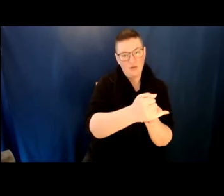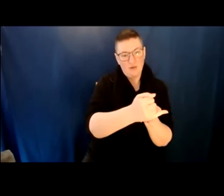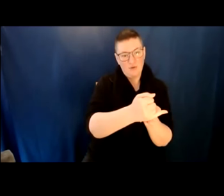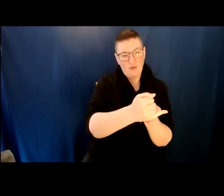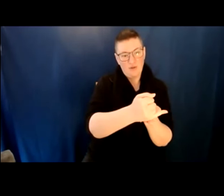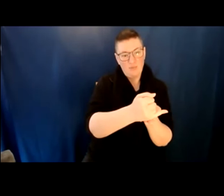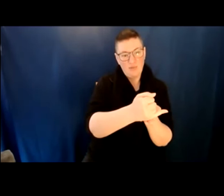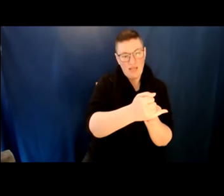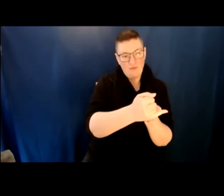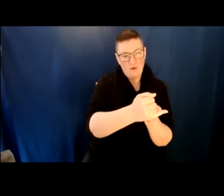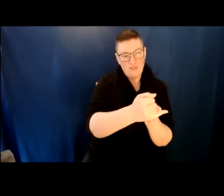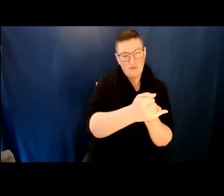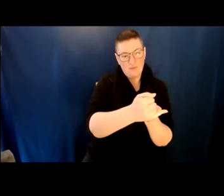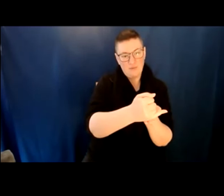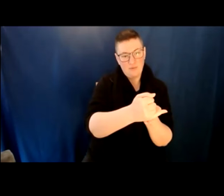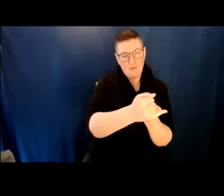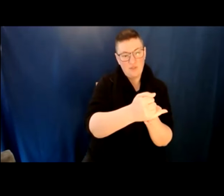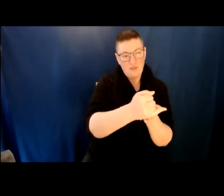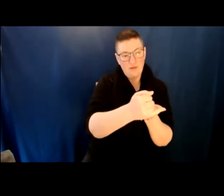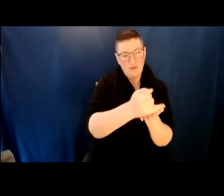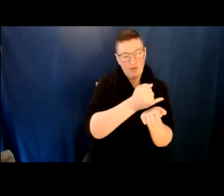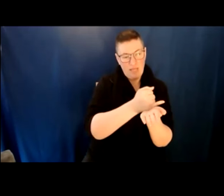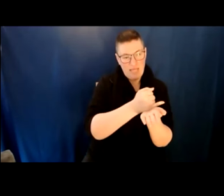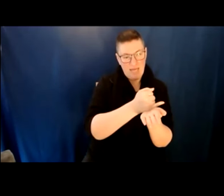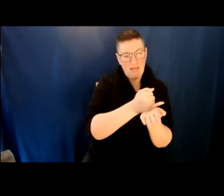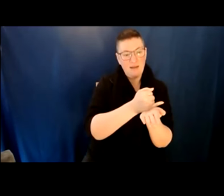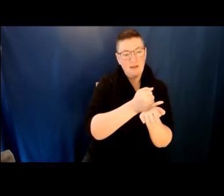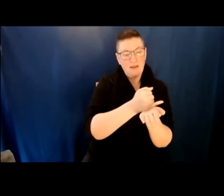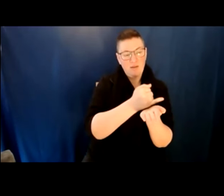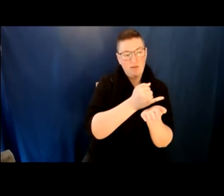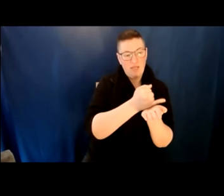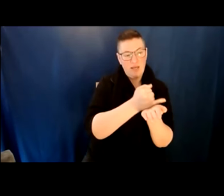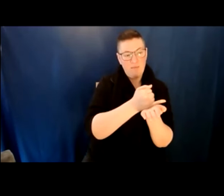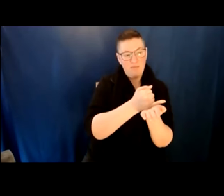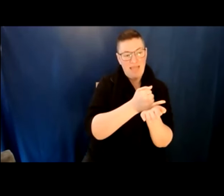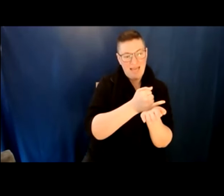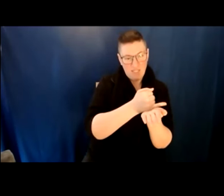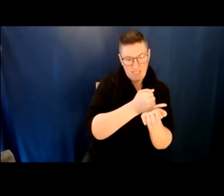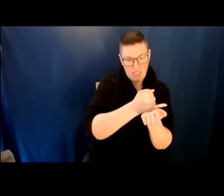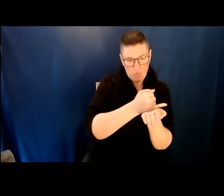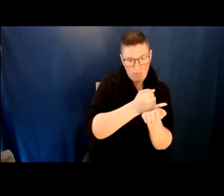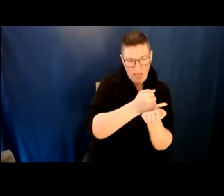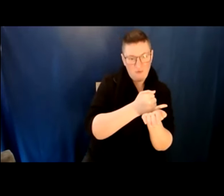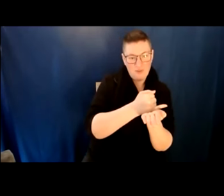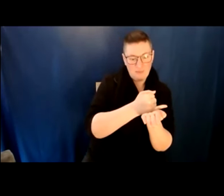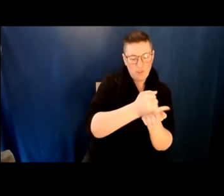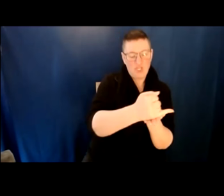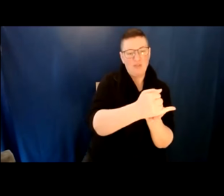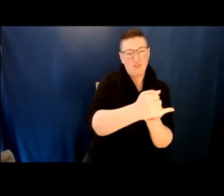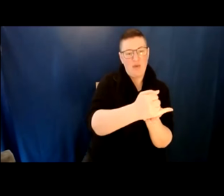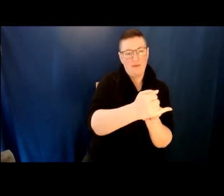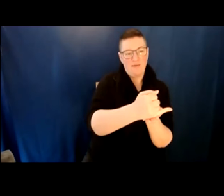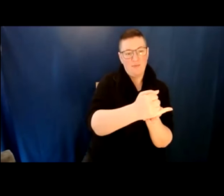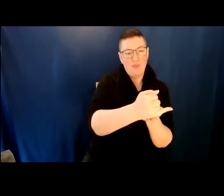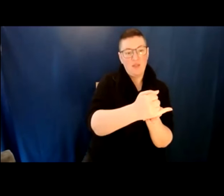that you're applying the force, and then the action is that you apply force and push an